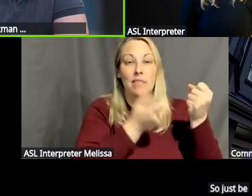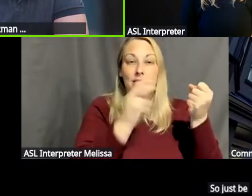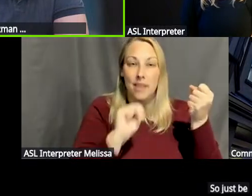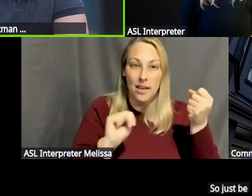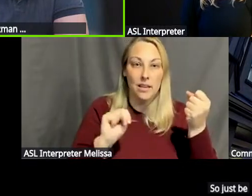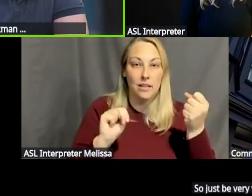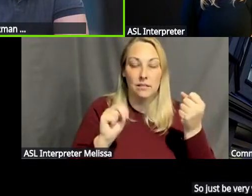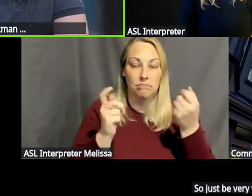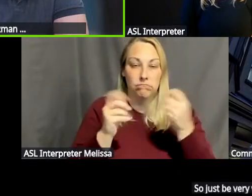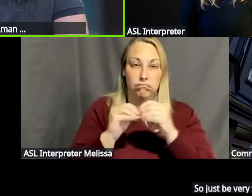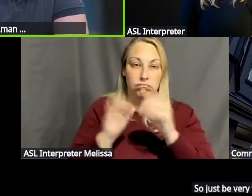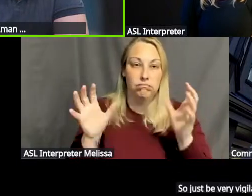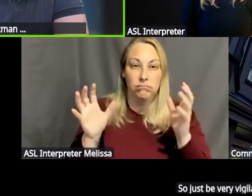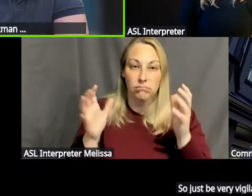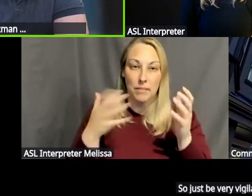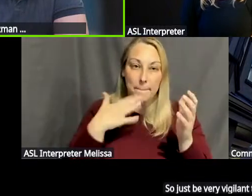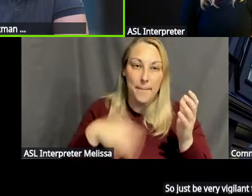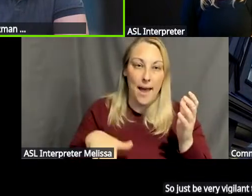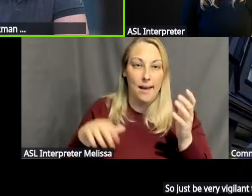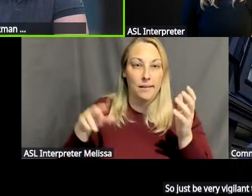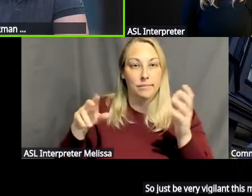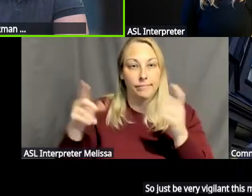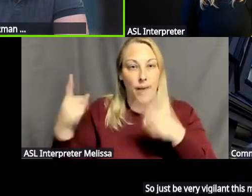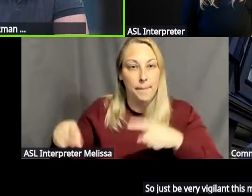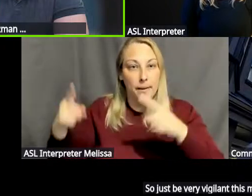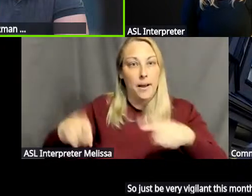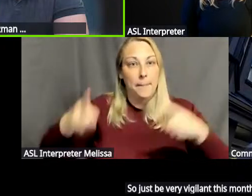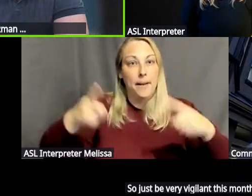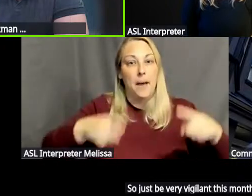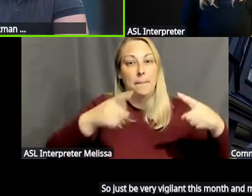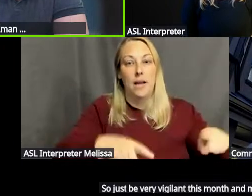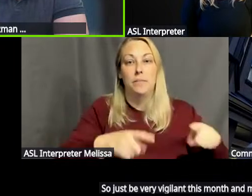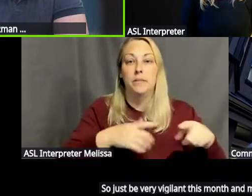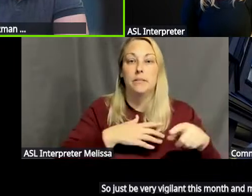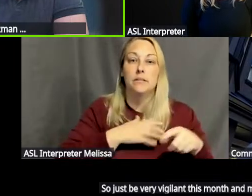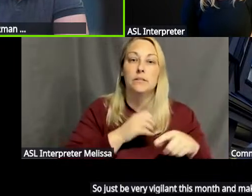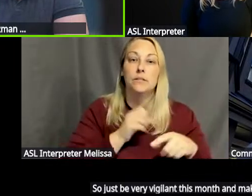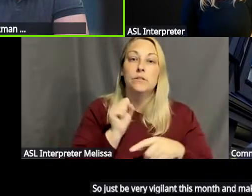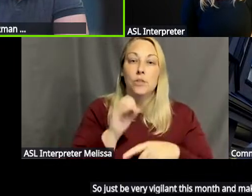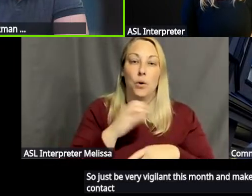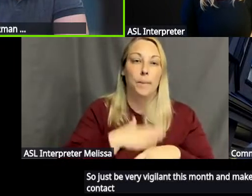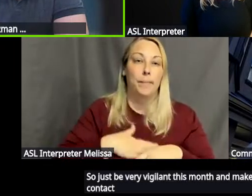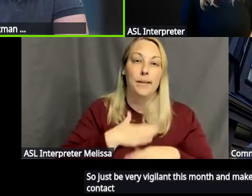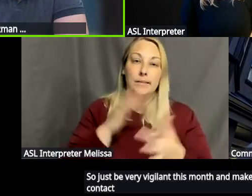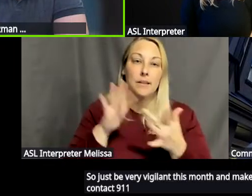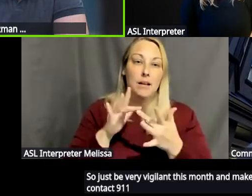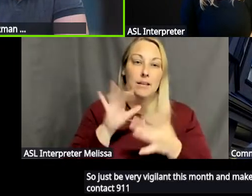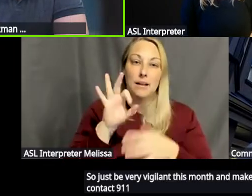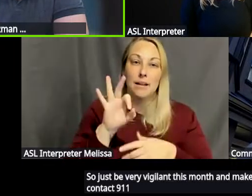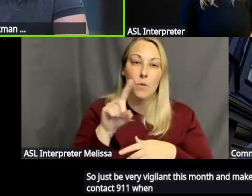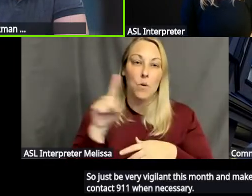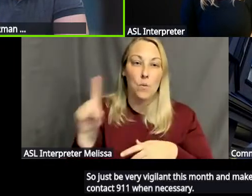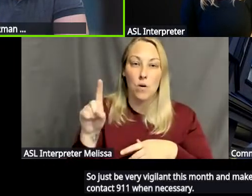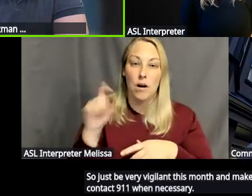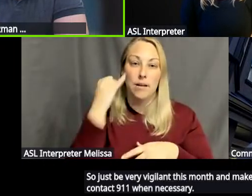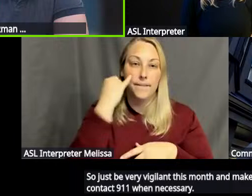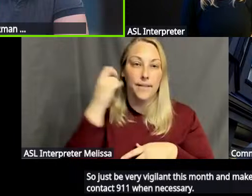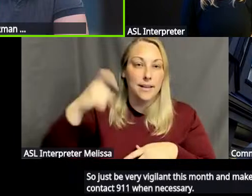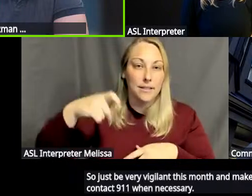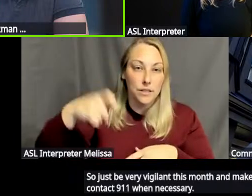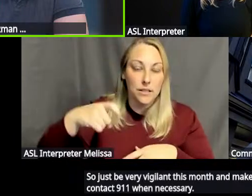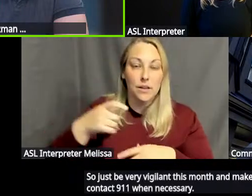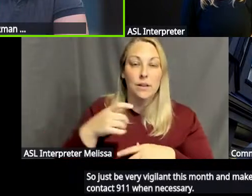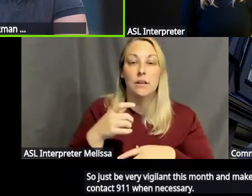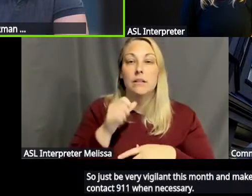this month, and make sure that you're always able to contact 911 when necessary, and